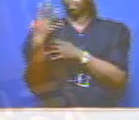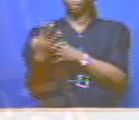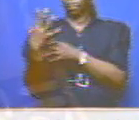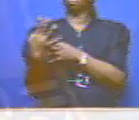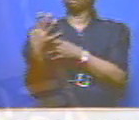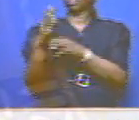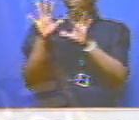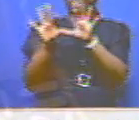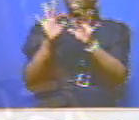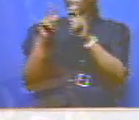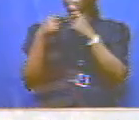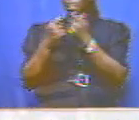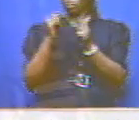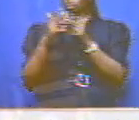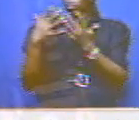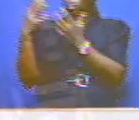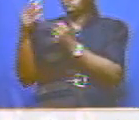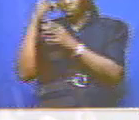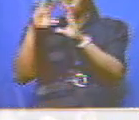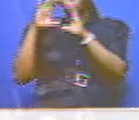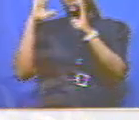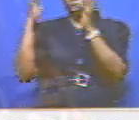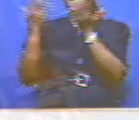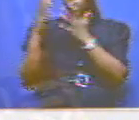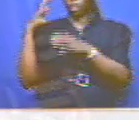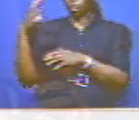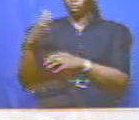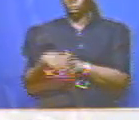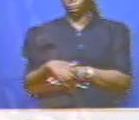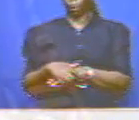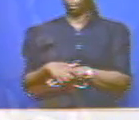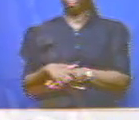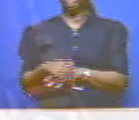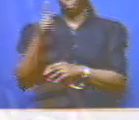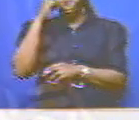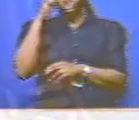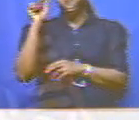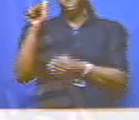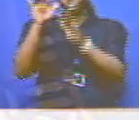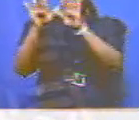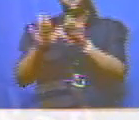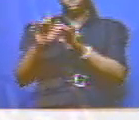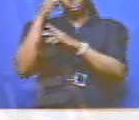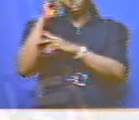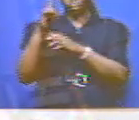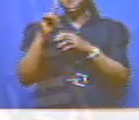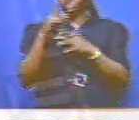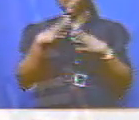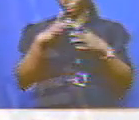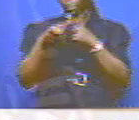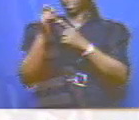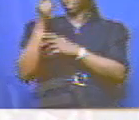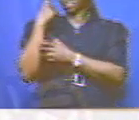the teams that will go for the world championships. Mm-hmm. And I think this is important for people to understand.